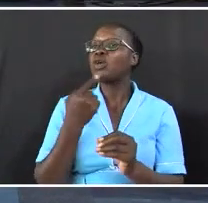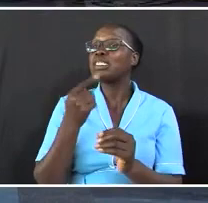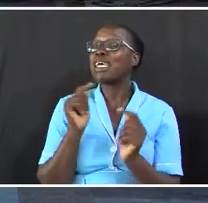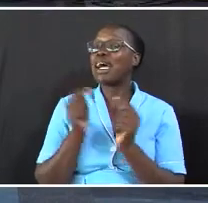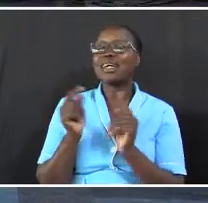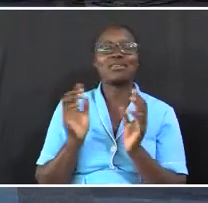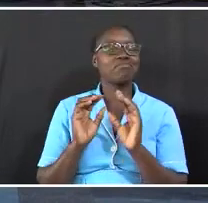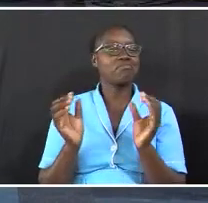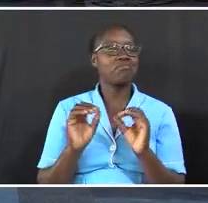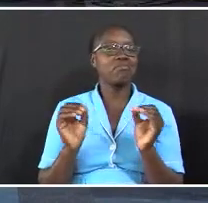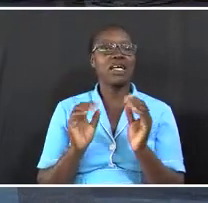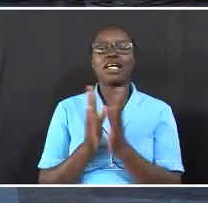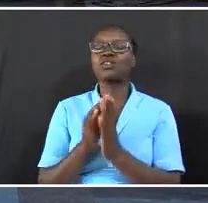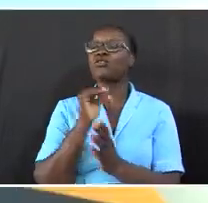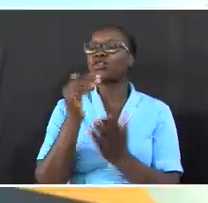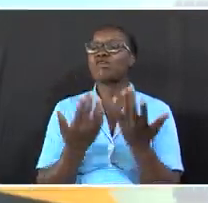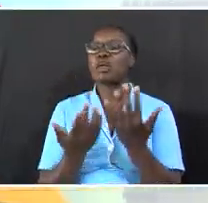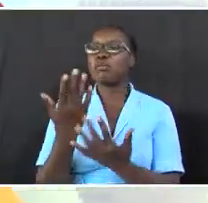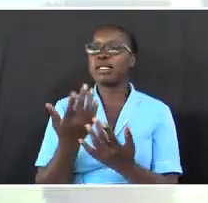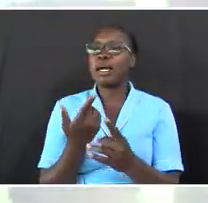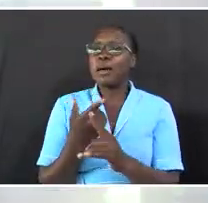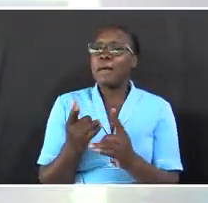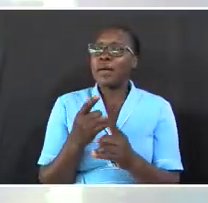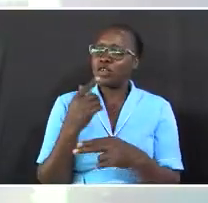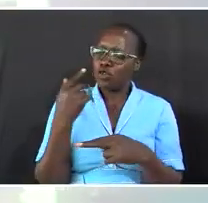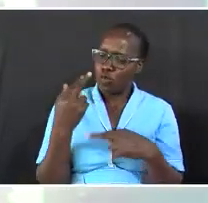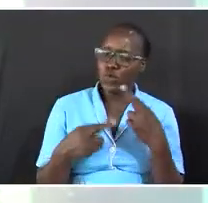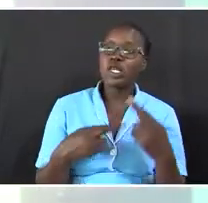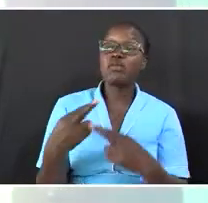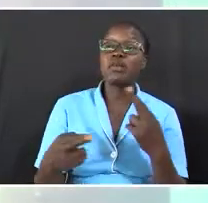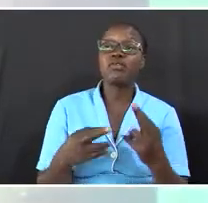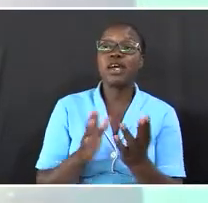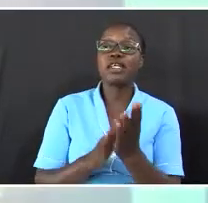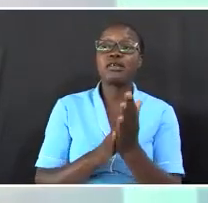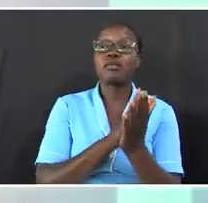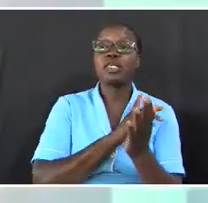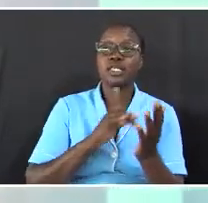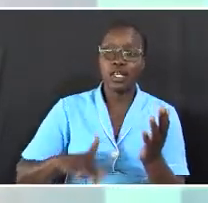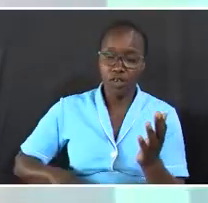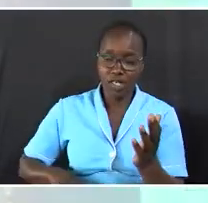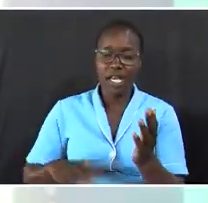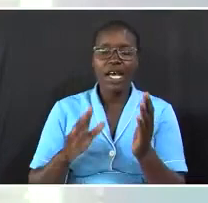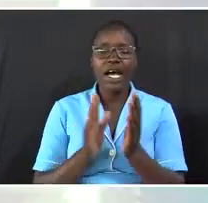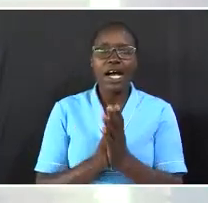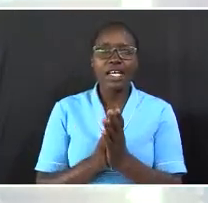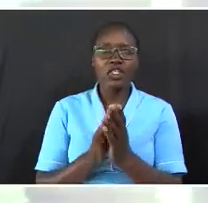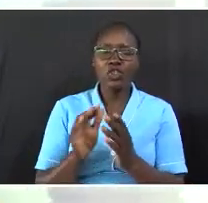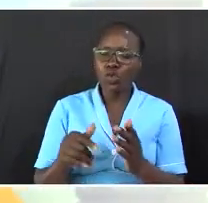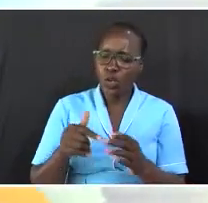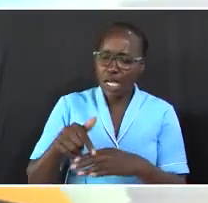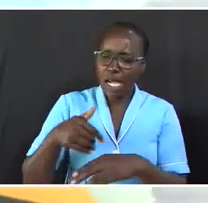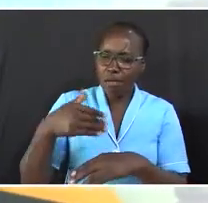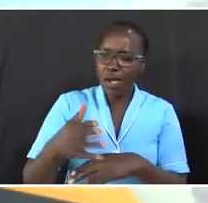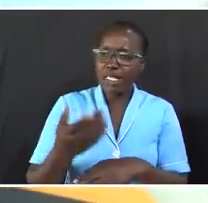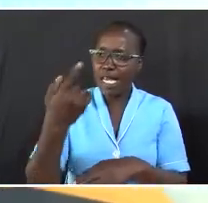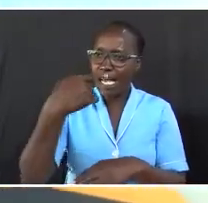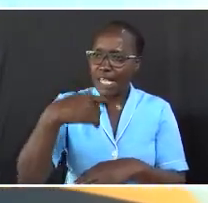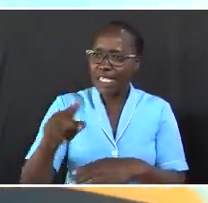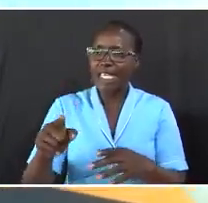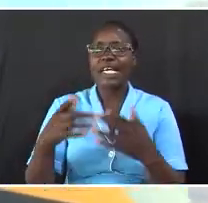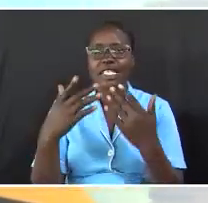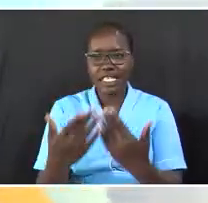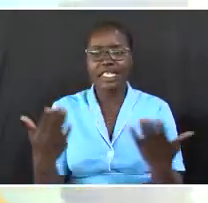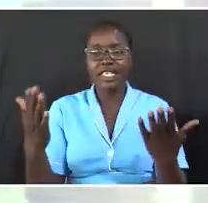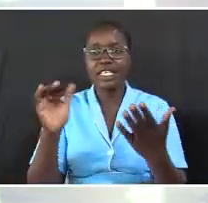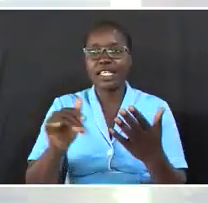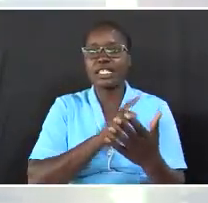hurt and you will not be burnt, but you will be refined. Praise the Lord. And you will come out as the right vessel